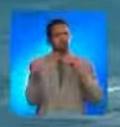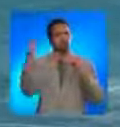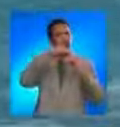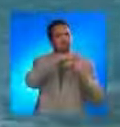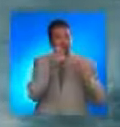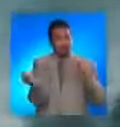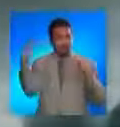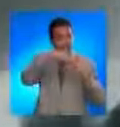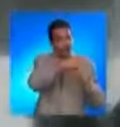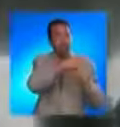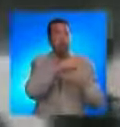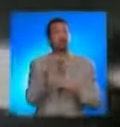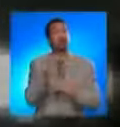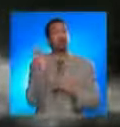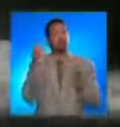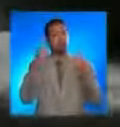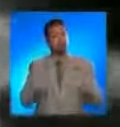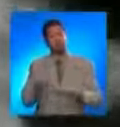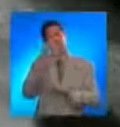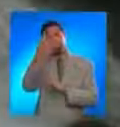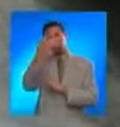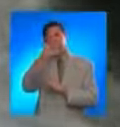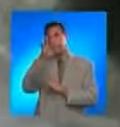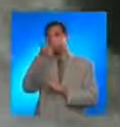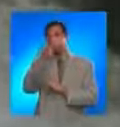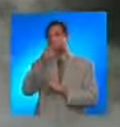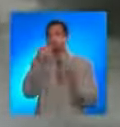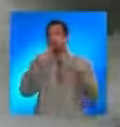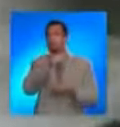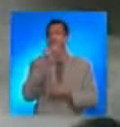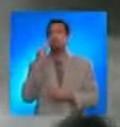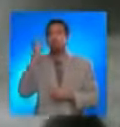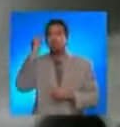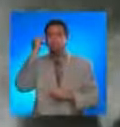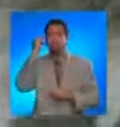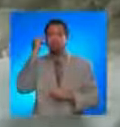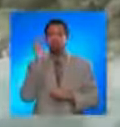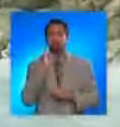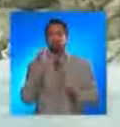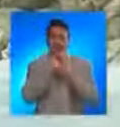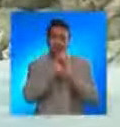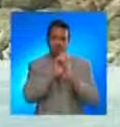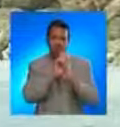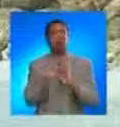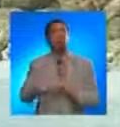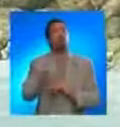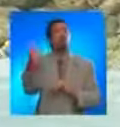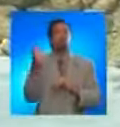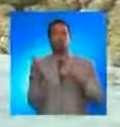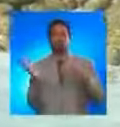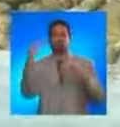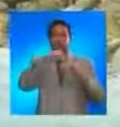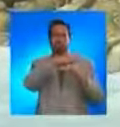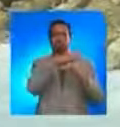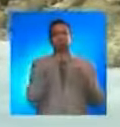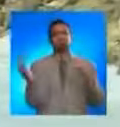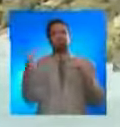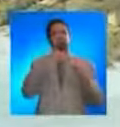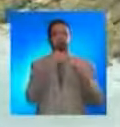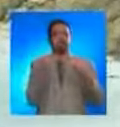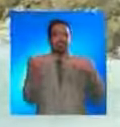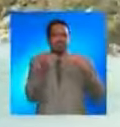flood. An example of this phenomenon is the tsunami of 1918 in Mayagüez. Other tsunamis have waves that break as